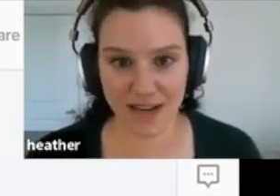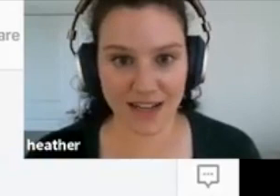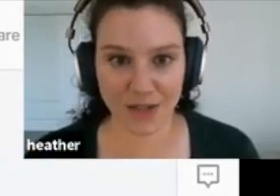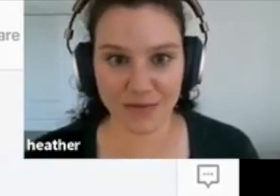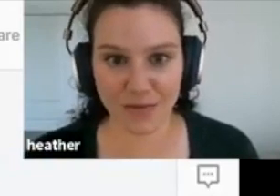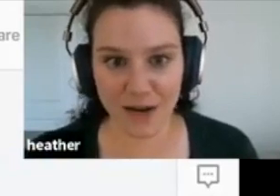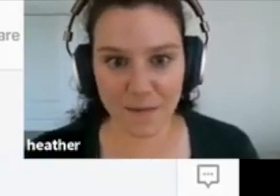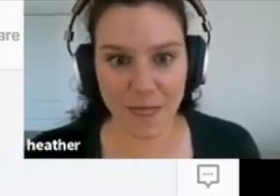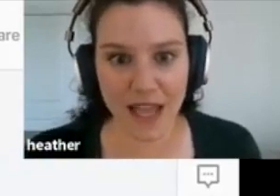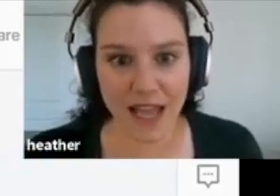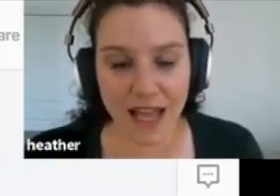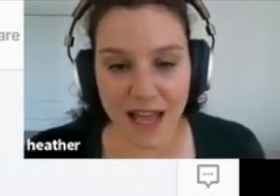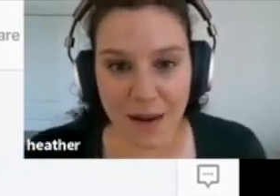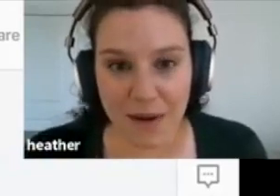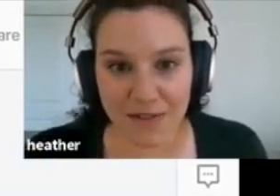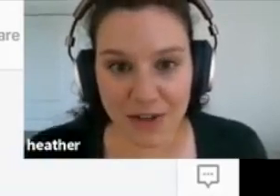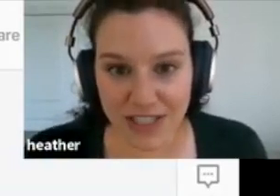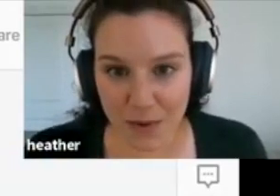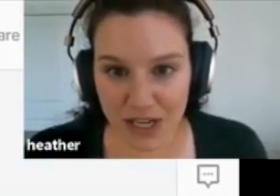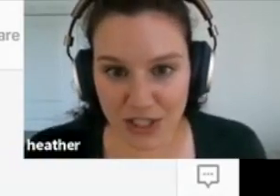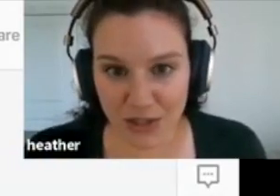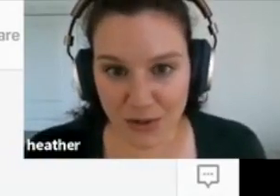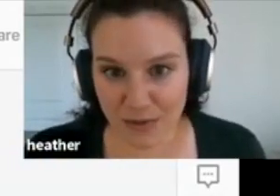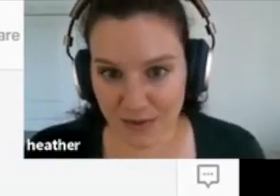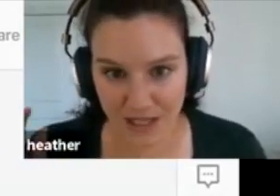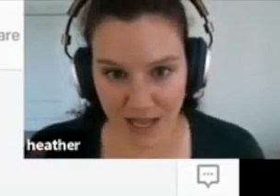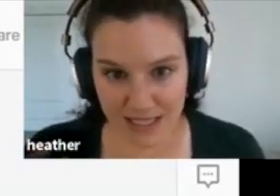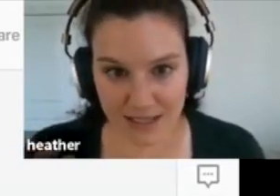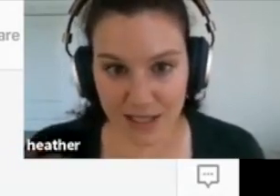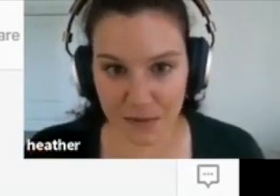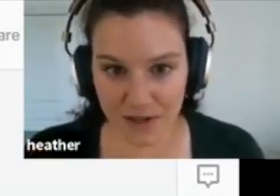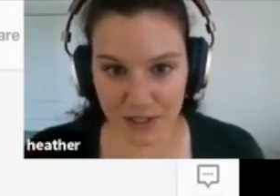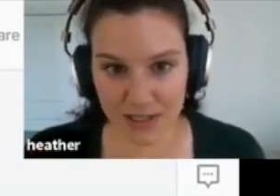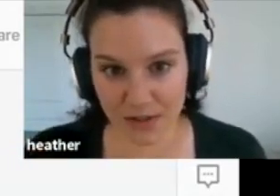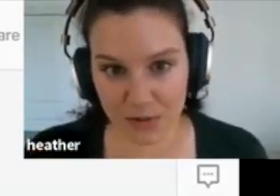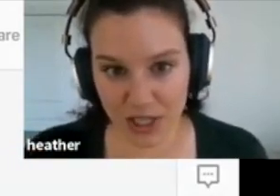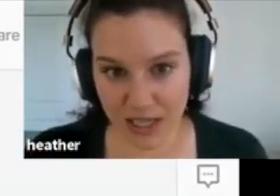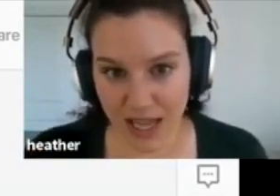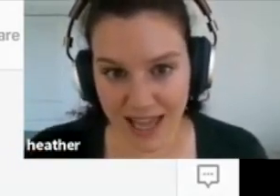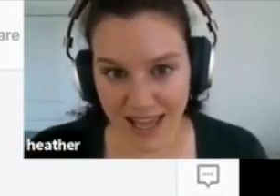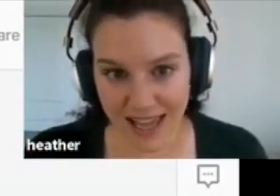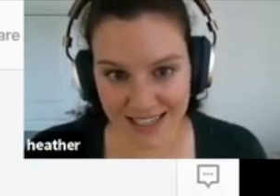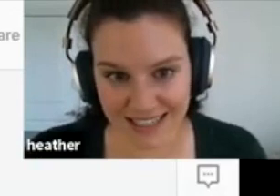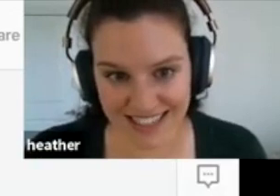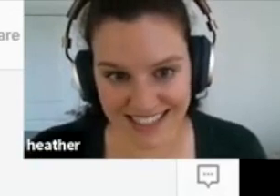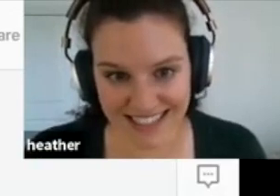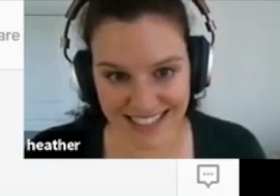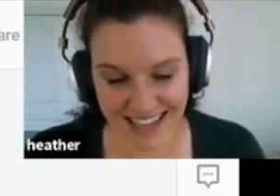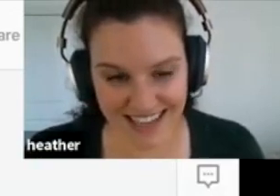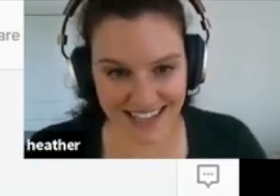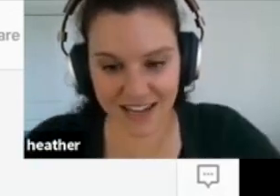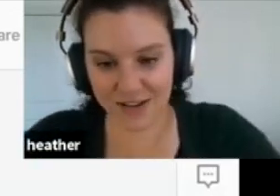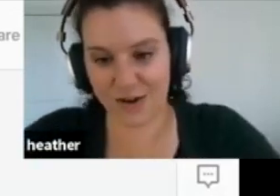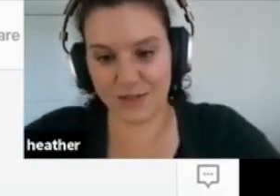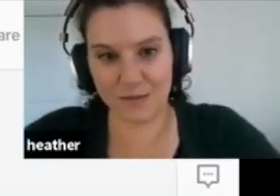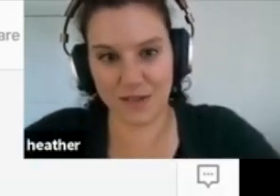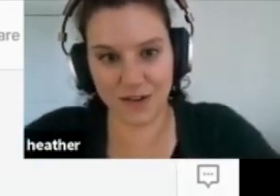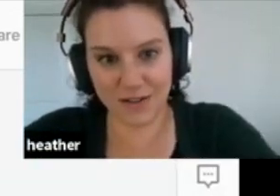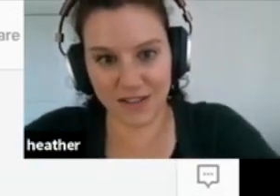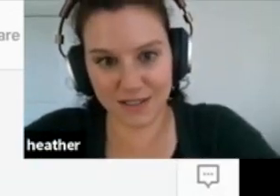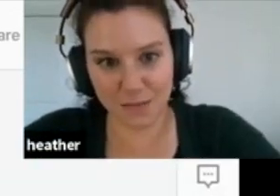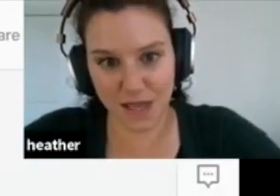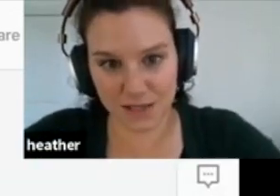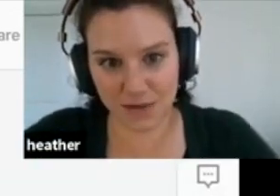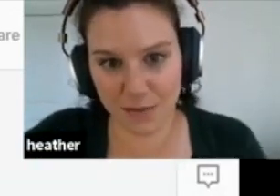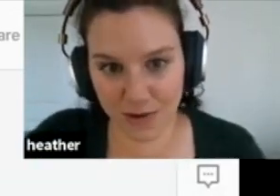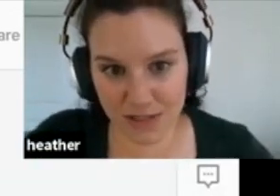video editing software. But the first thing we're going to do, head to the top of our transcription, and this is not an unknown speaker,